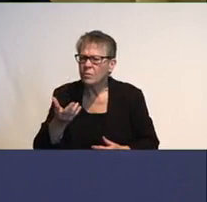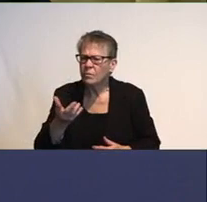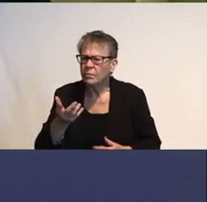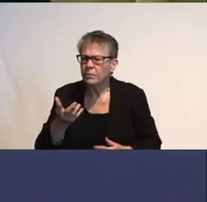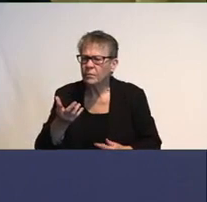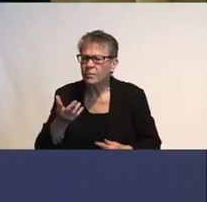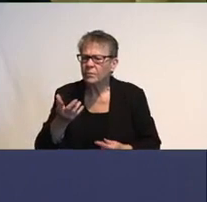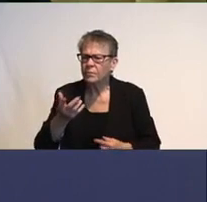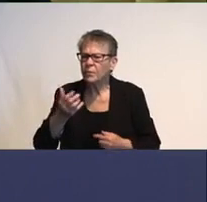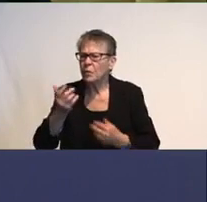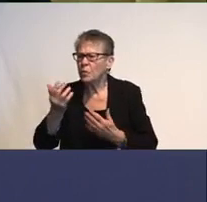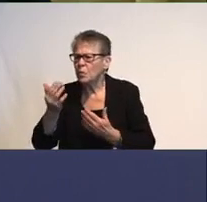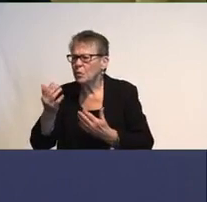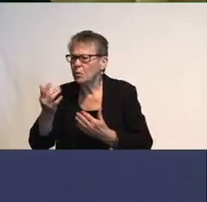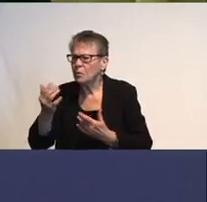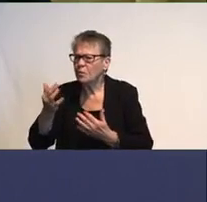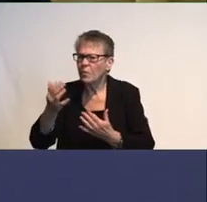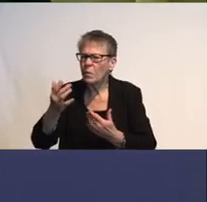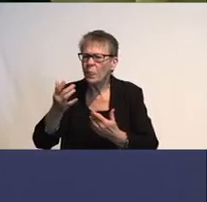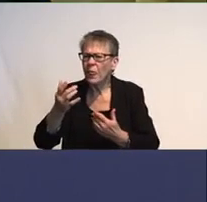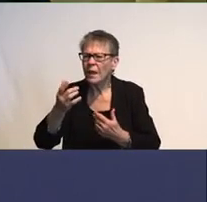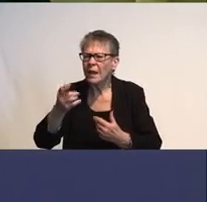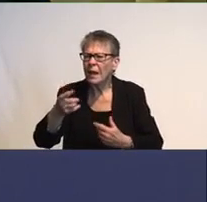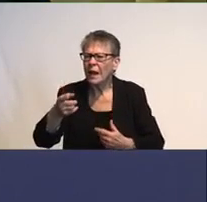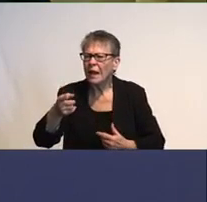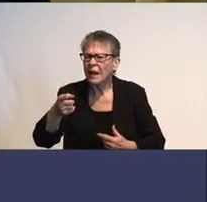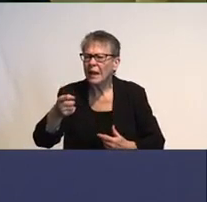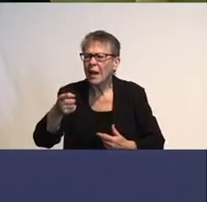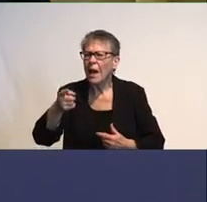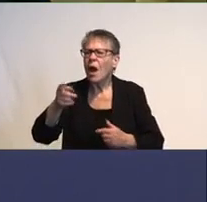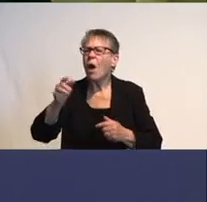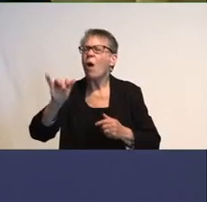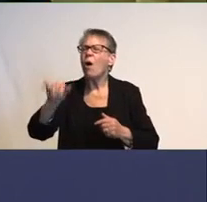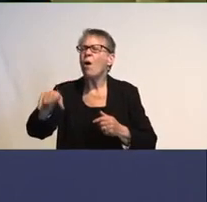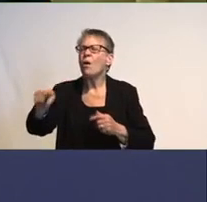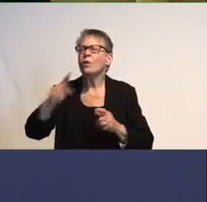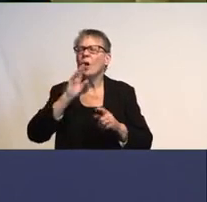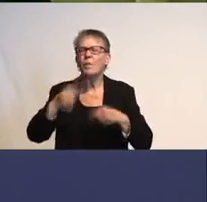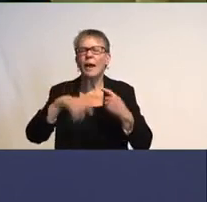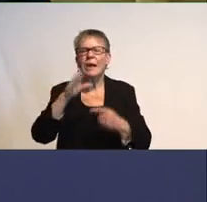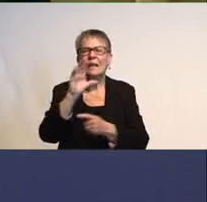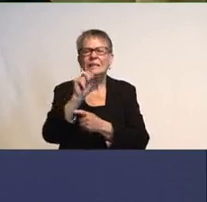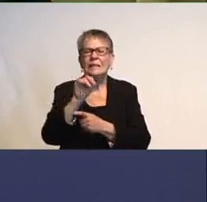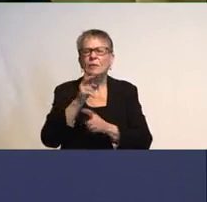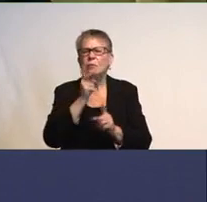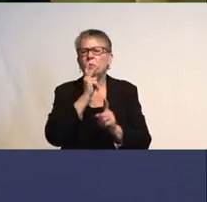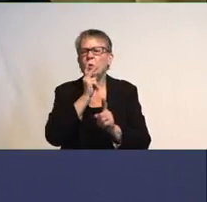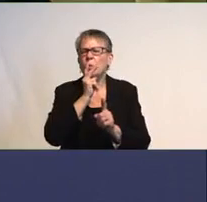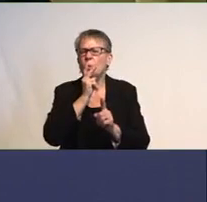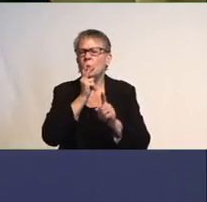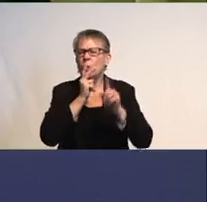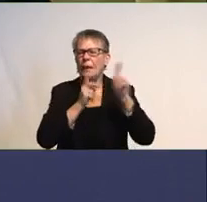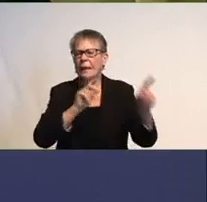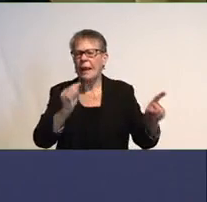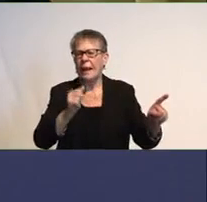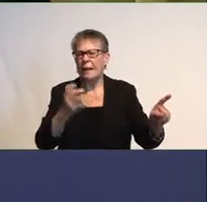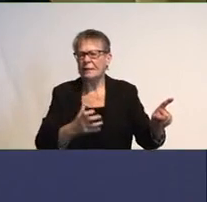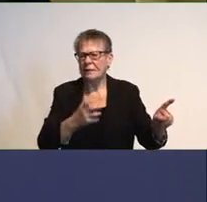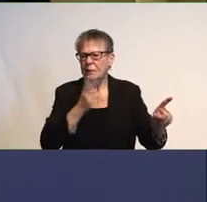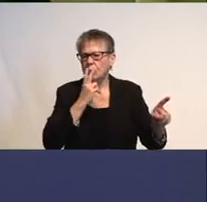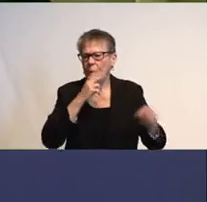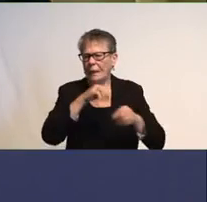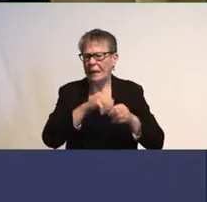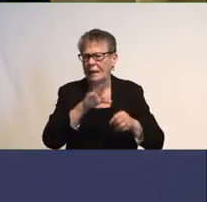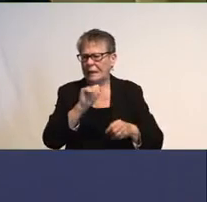bill eliminating indoor smoking at casinos. What do you think about pairing those two bills together? Senator Sarlo said he's leaning towards not posting a